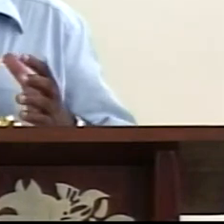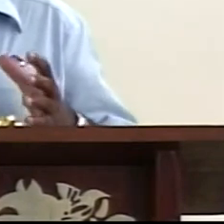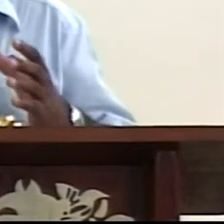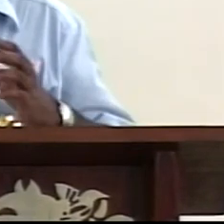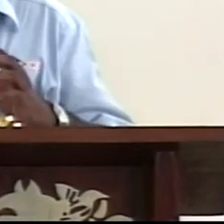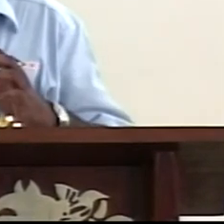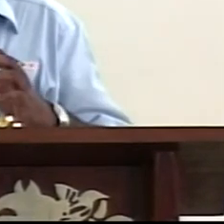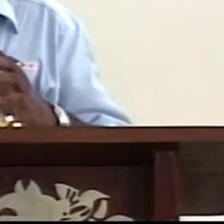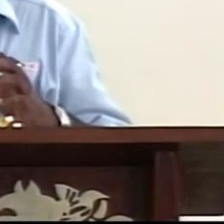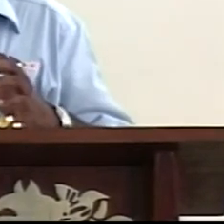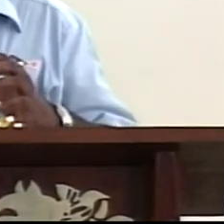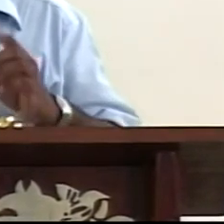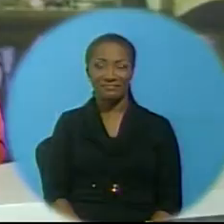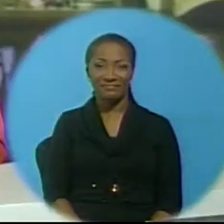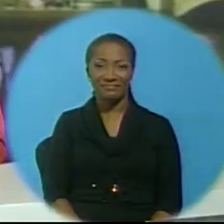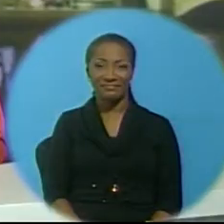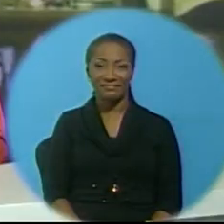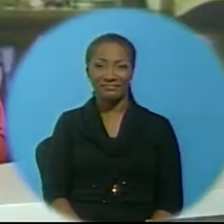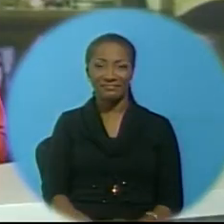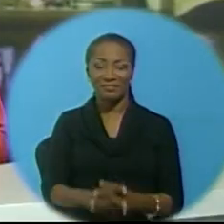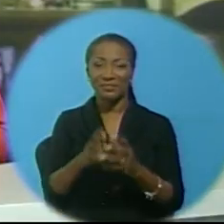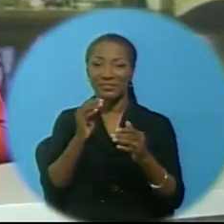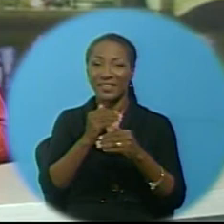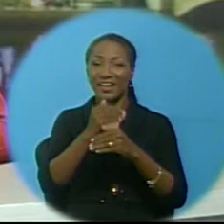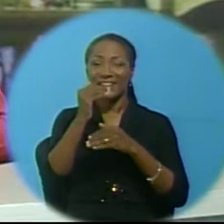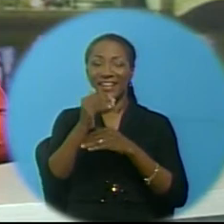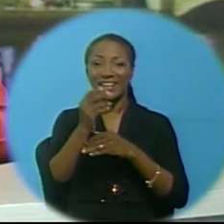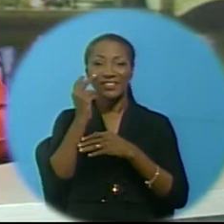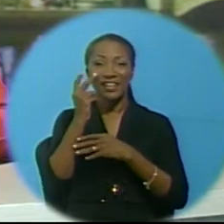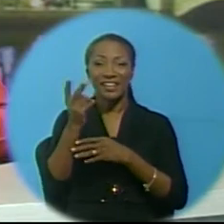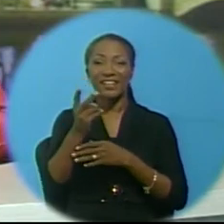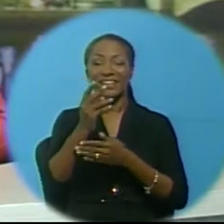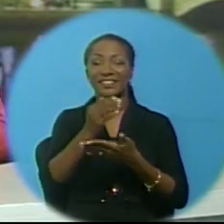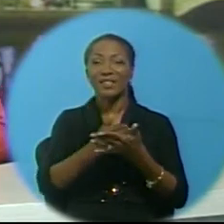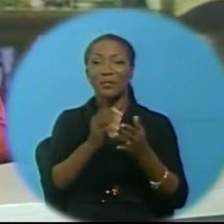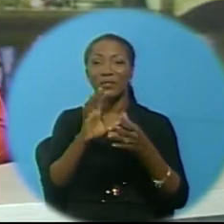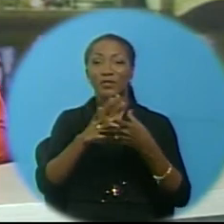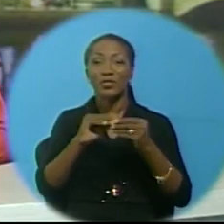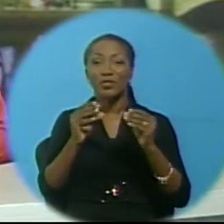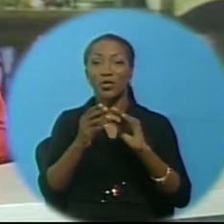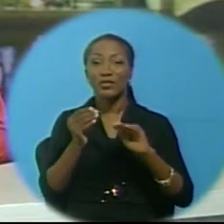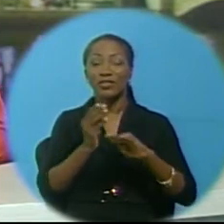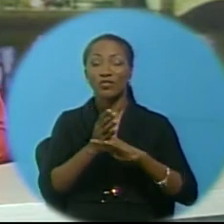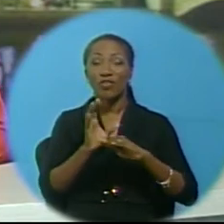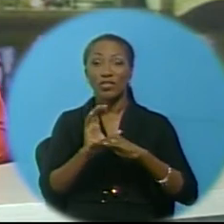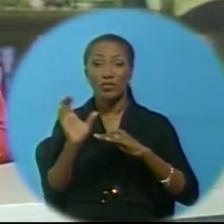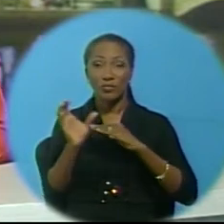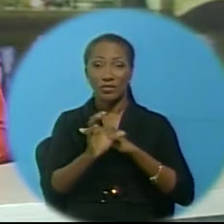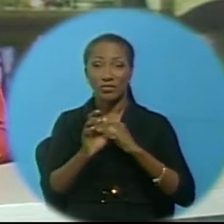to get them going to Patriot and all that. Well, still to come, a look at some of the stories making headlines